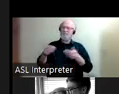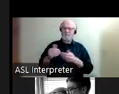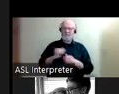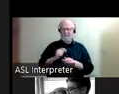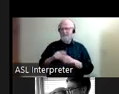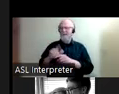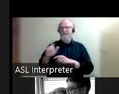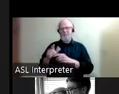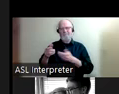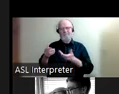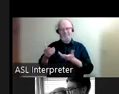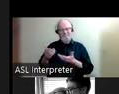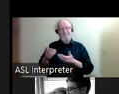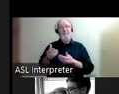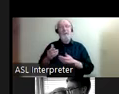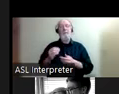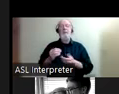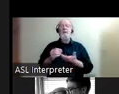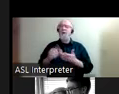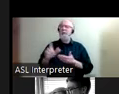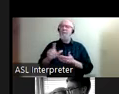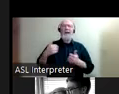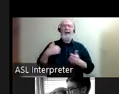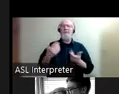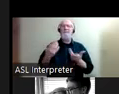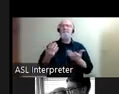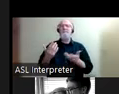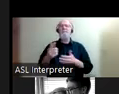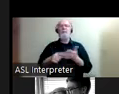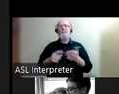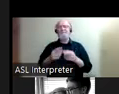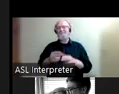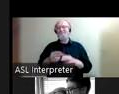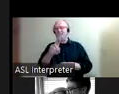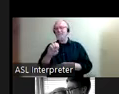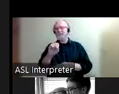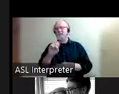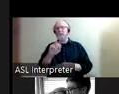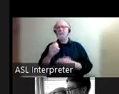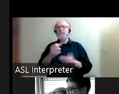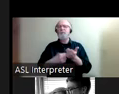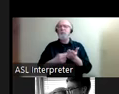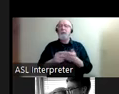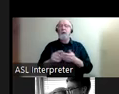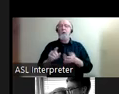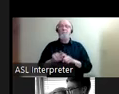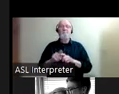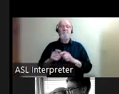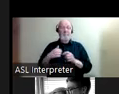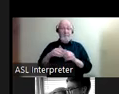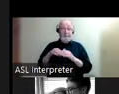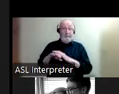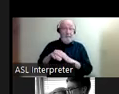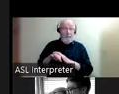libraries. Some of the library resources that we have, accessible library services that we